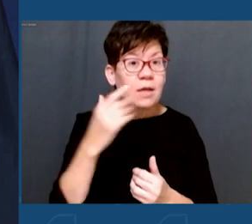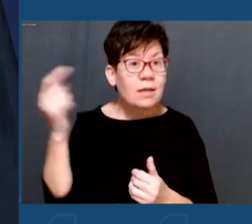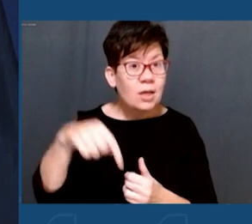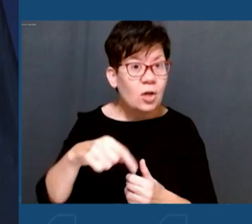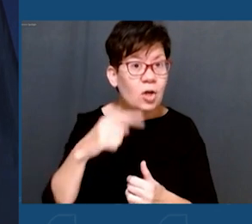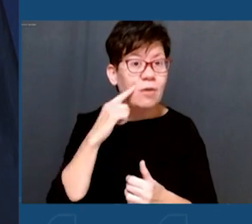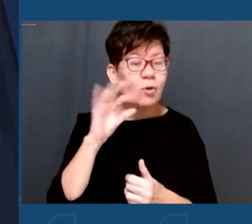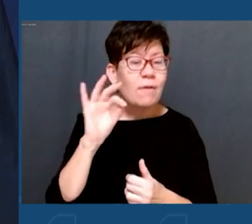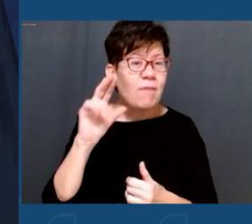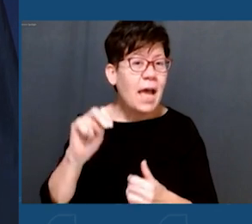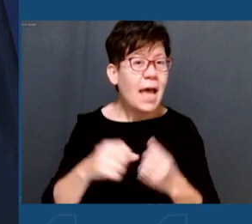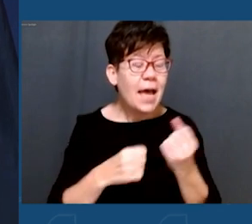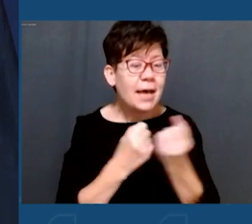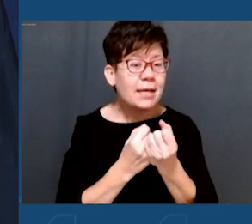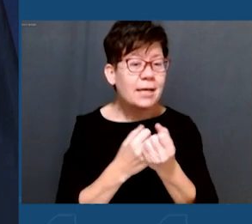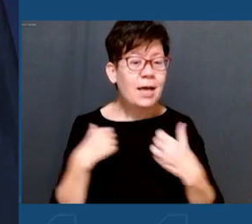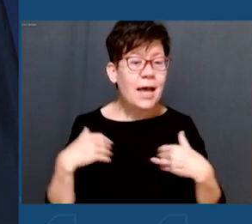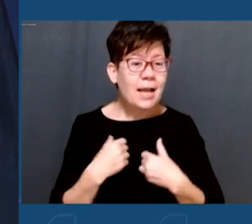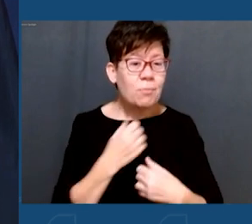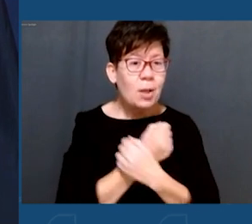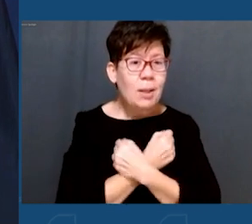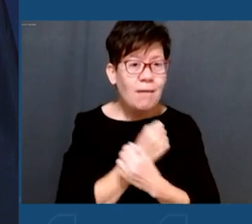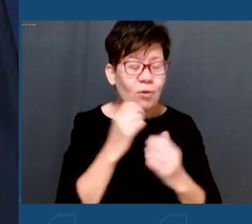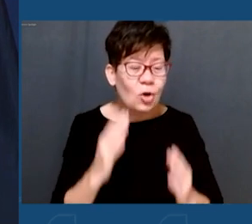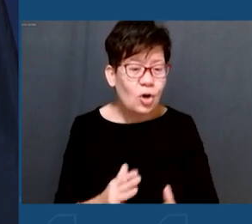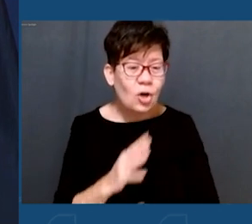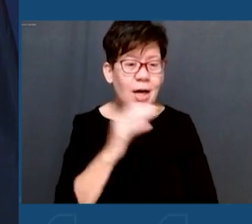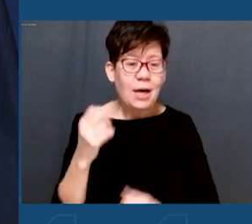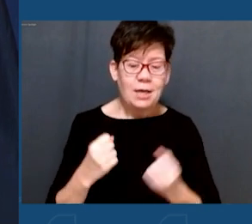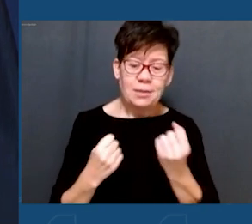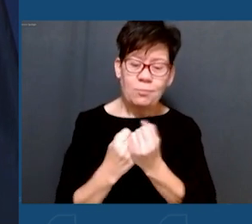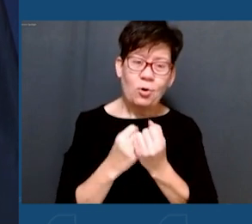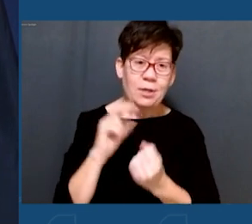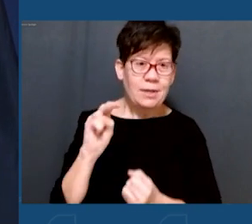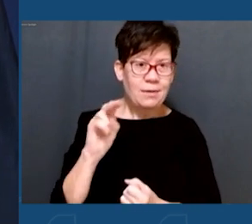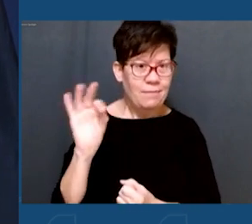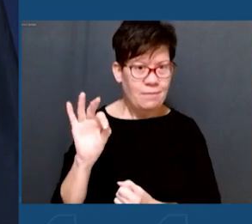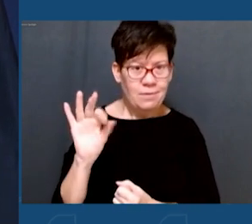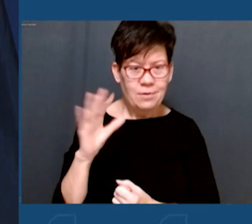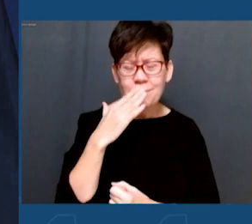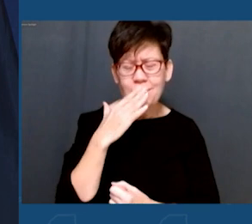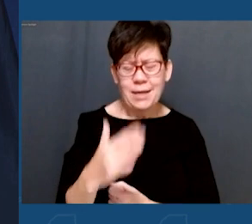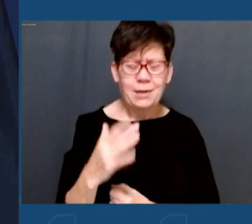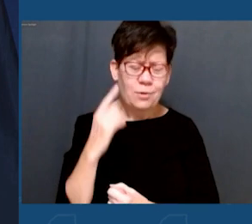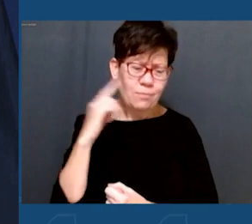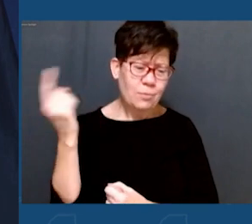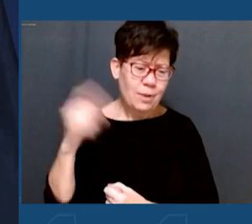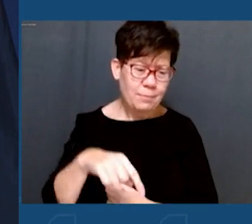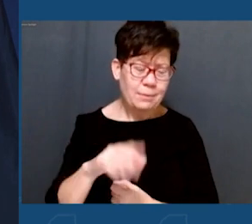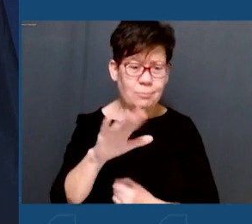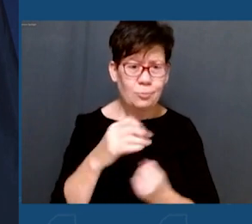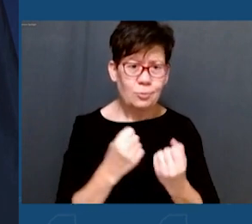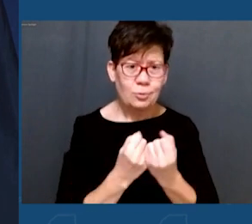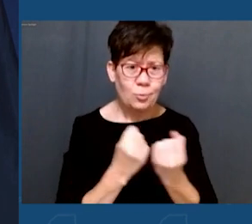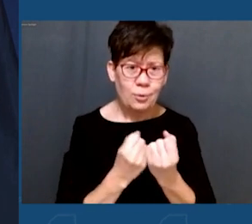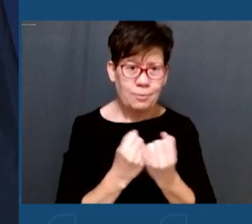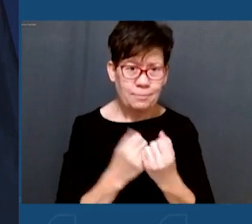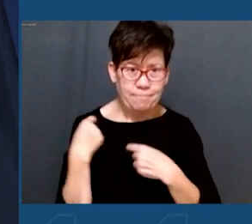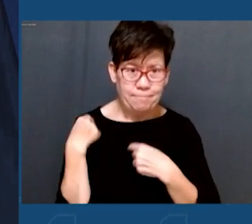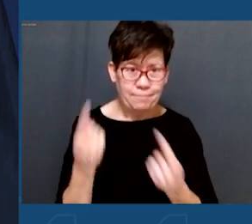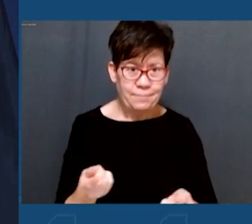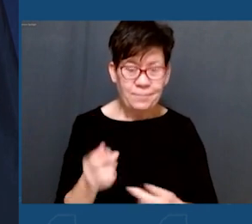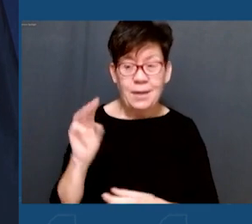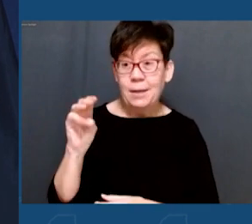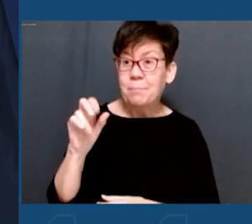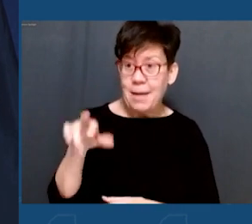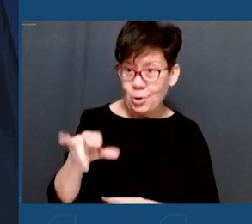having the city of Niagara Falls back. We couldn't do it without you, so thank you for being here and for your support. Mayor, likewise to you. You're out here an awful